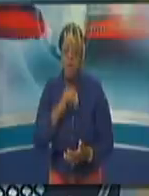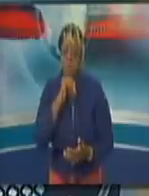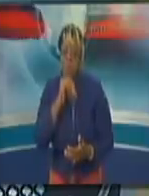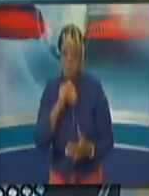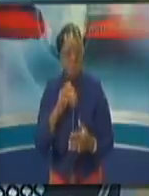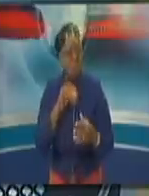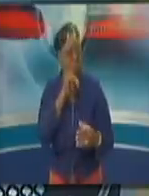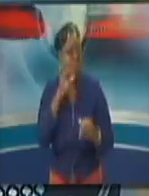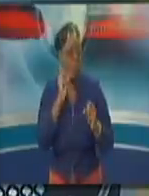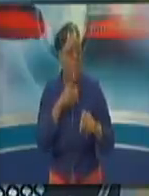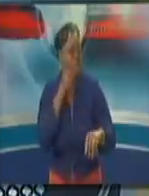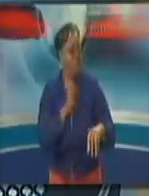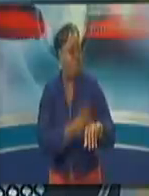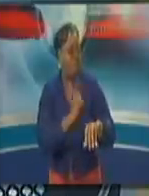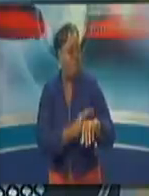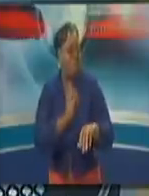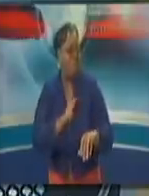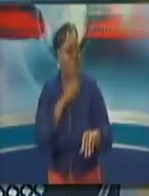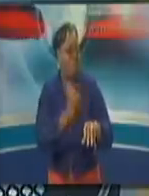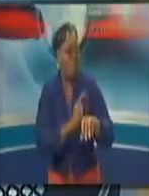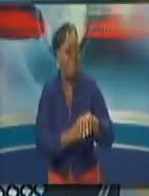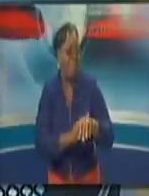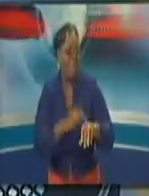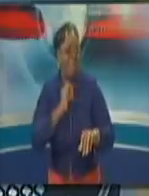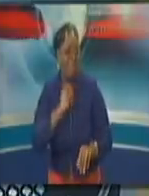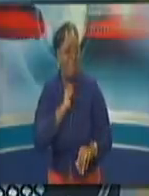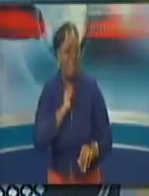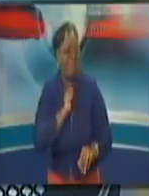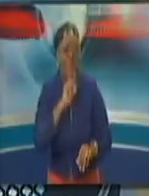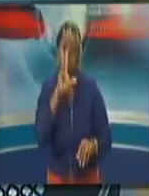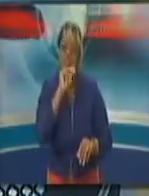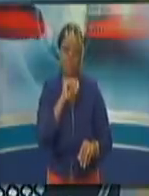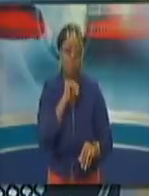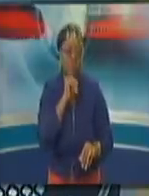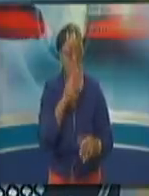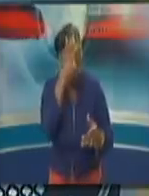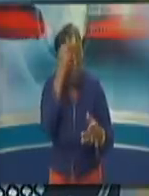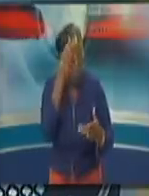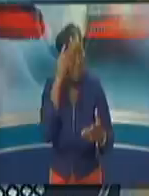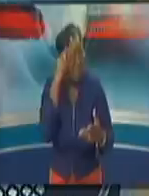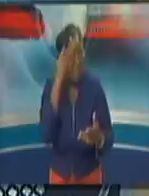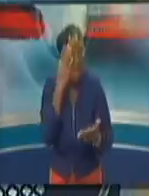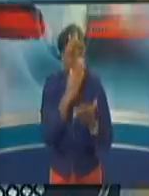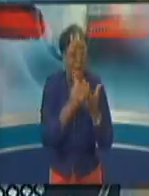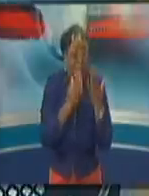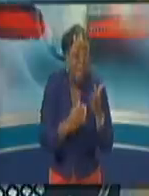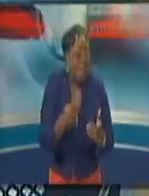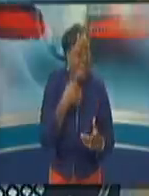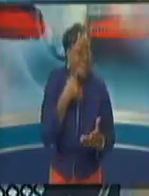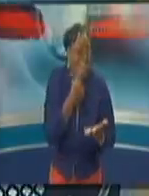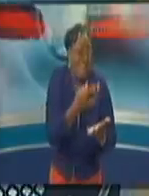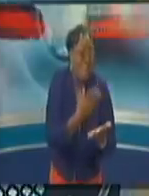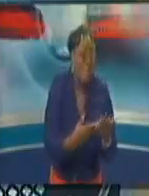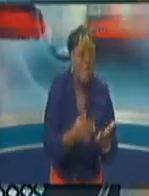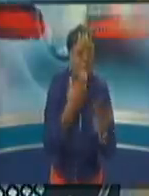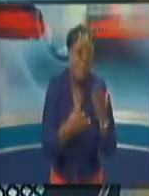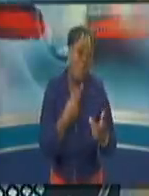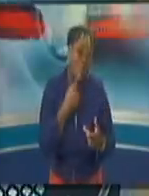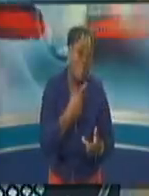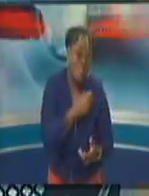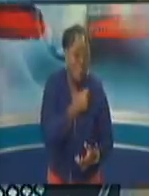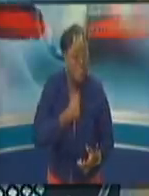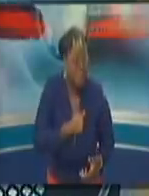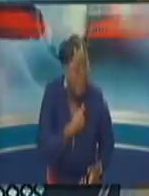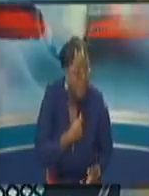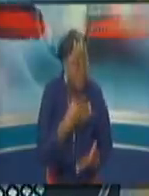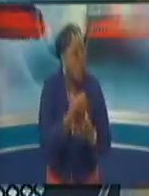yourself or to beat up on yourself because of something that you thought you should have said to that individual before they passed or something that you